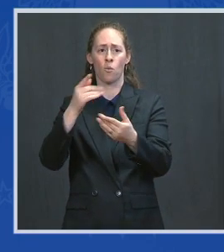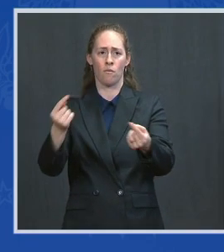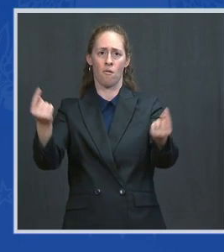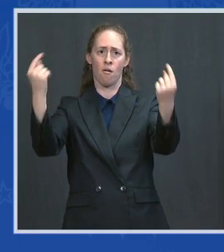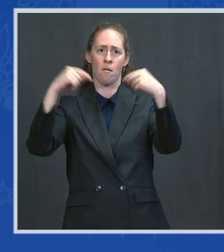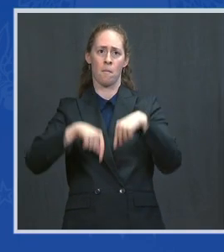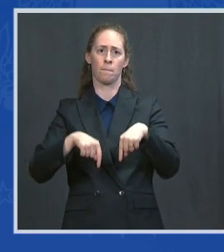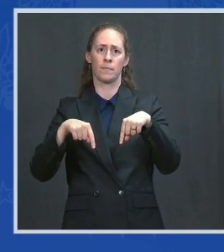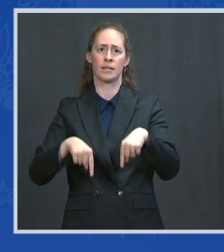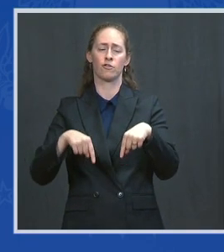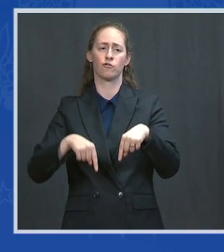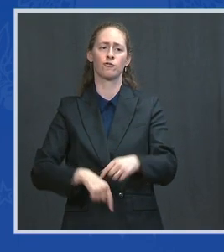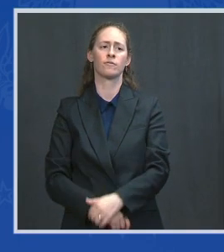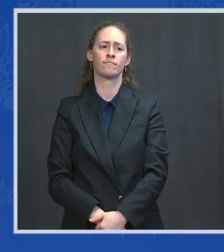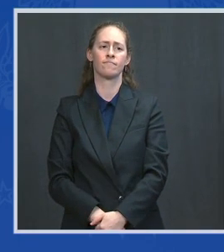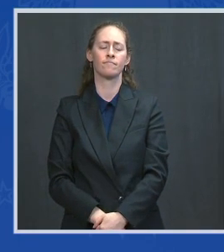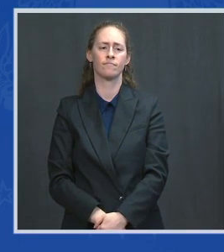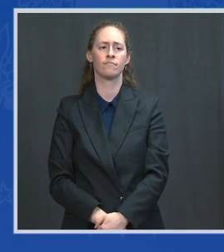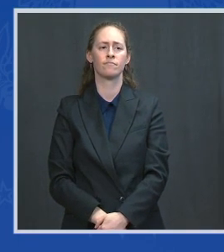because I know it's hard.